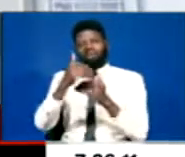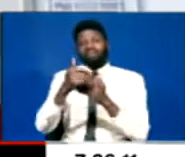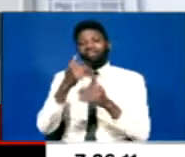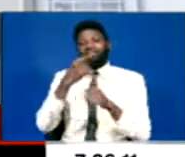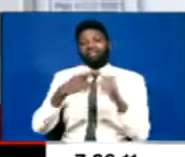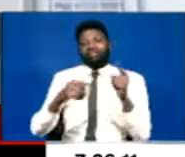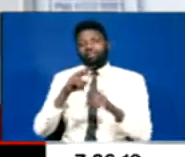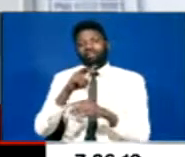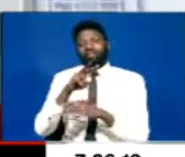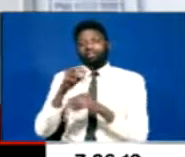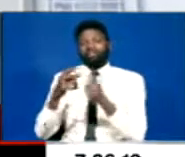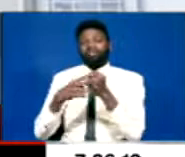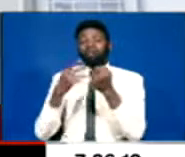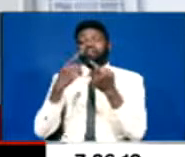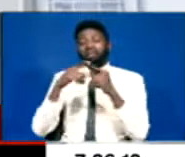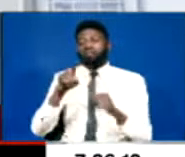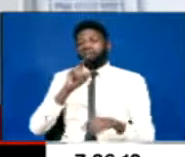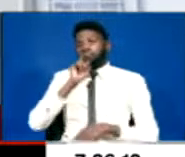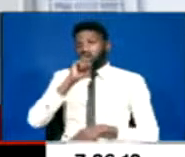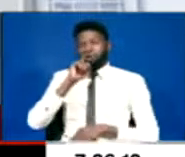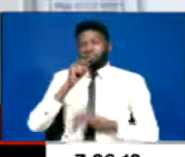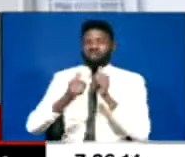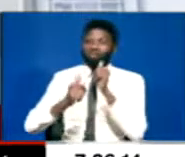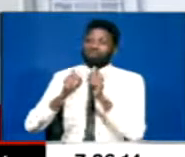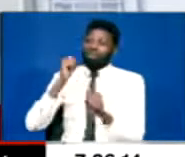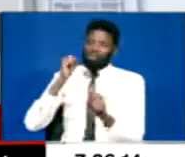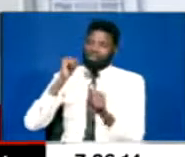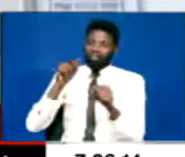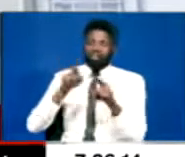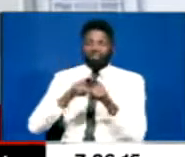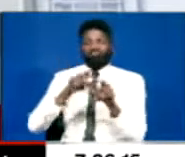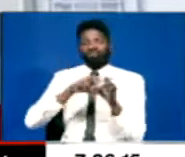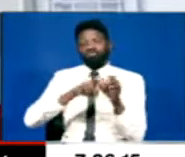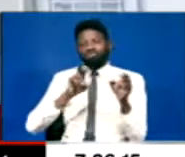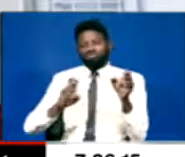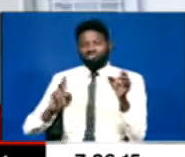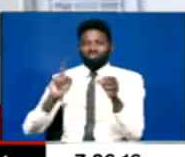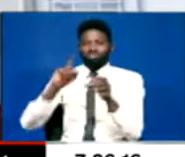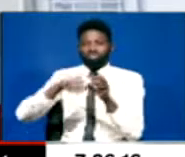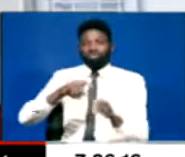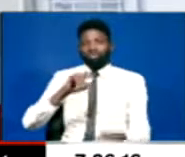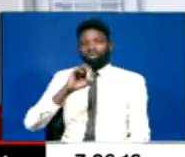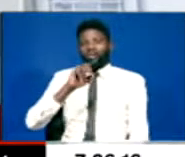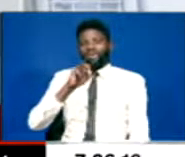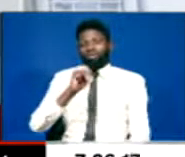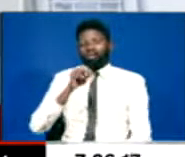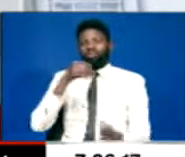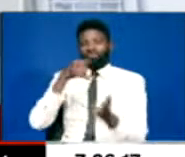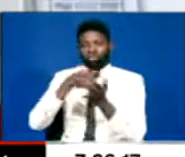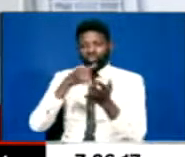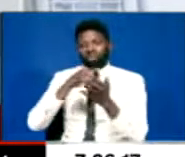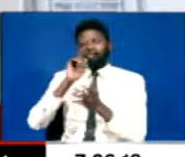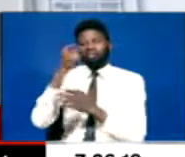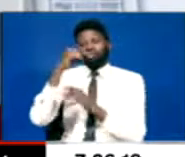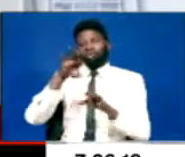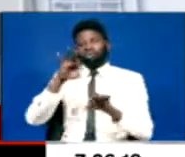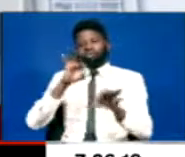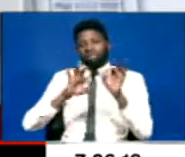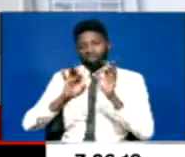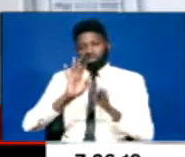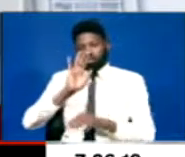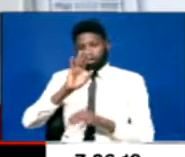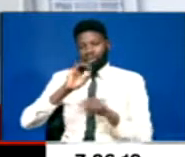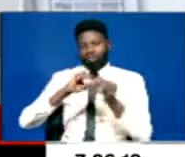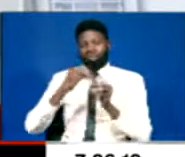quickly dismissed his plans. He'd come to ODM and participated in the party's presidential nominations, coming in third